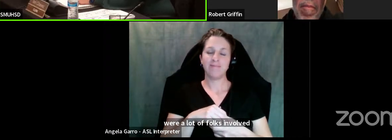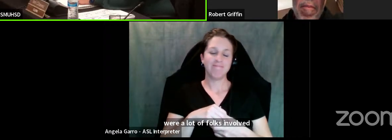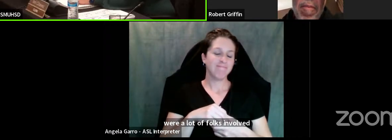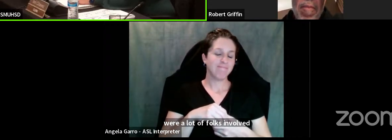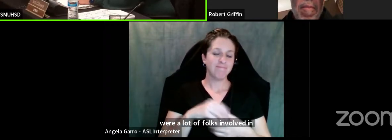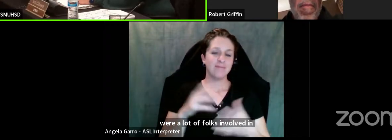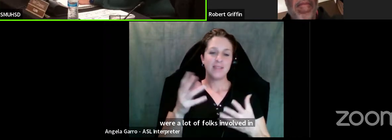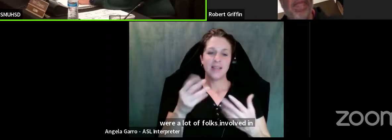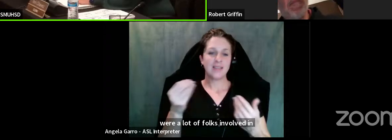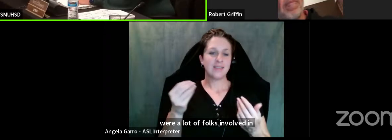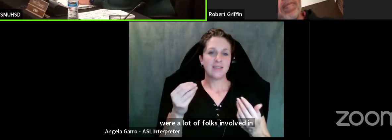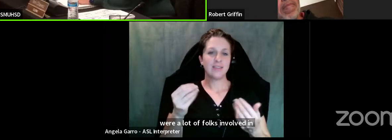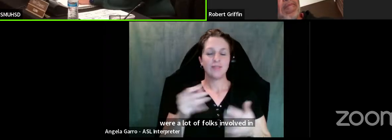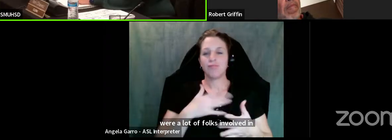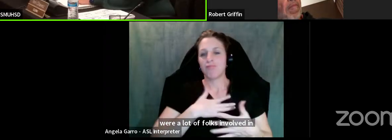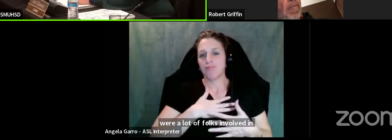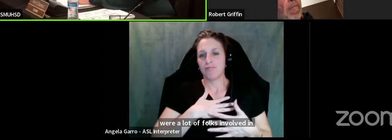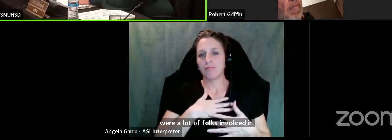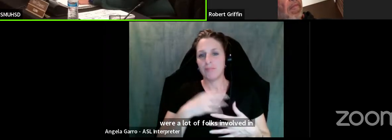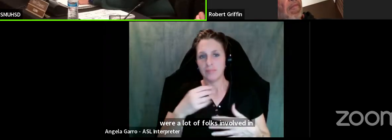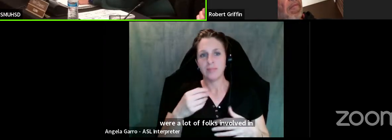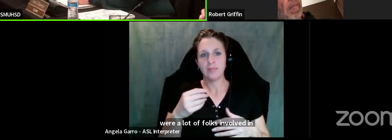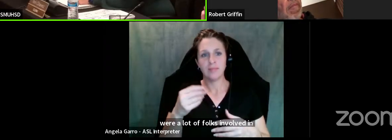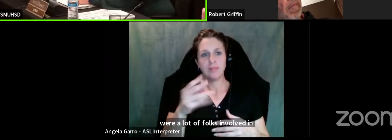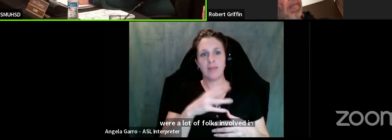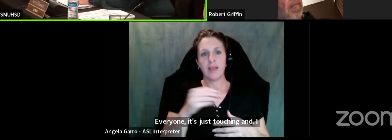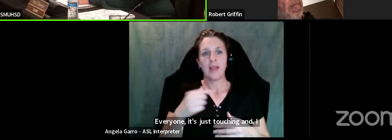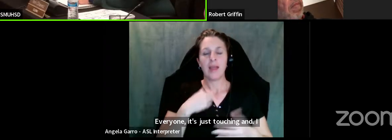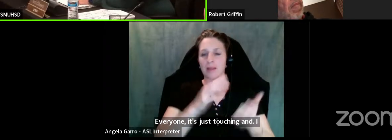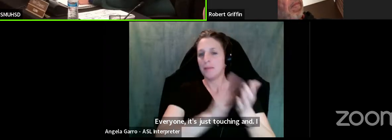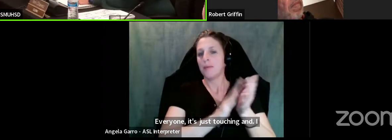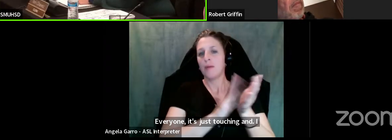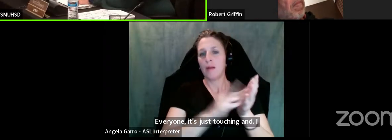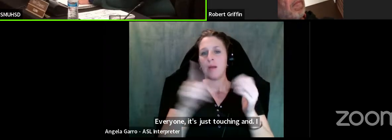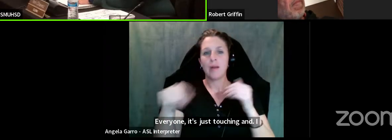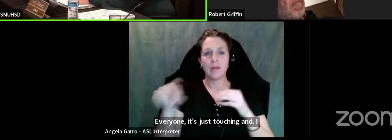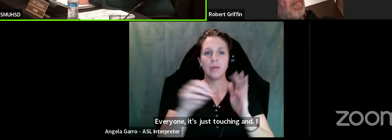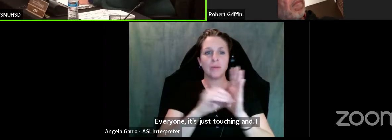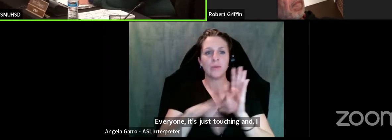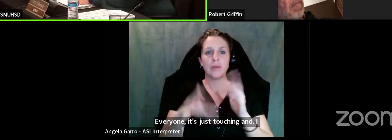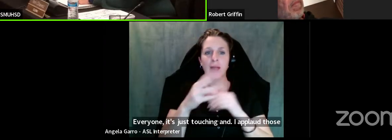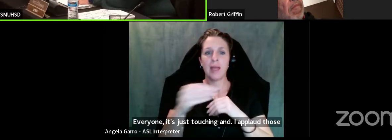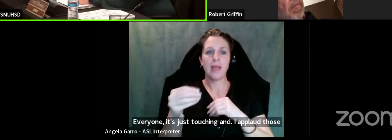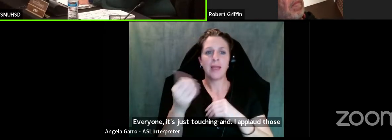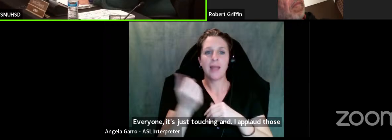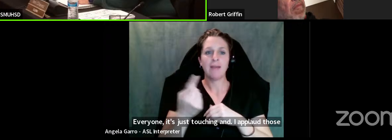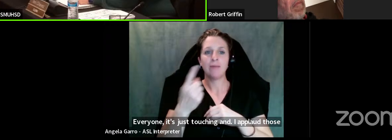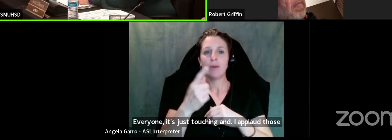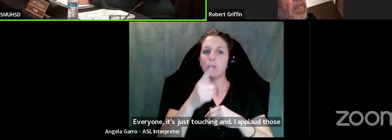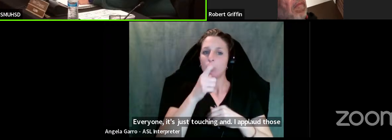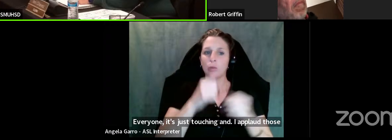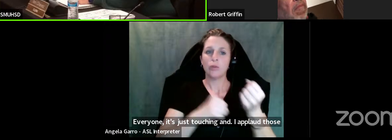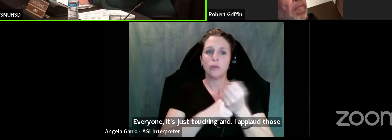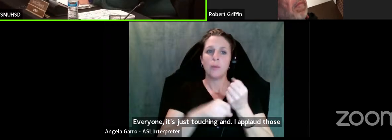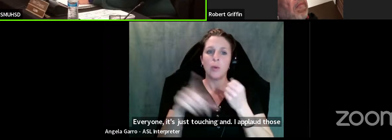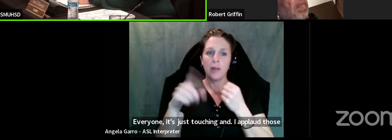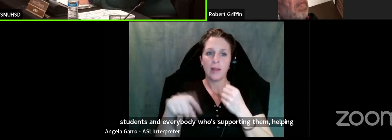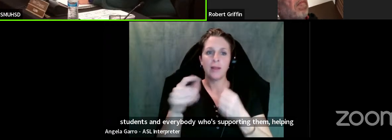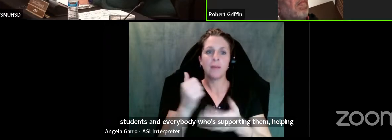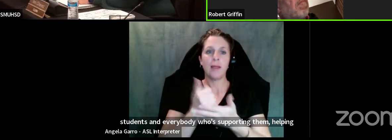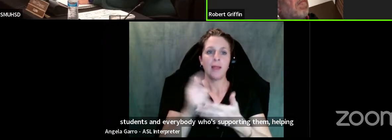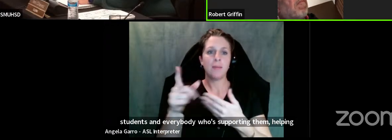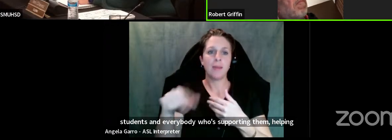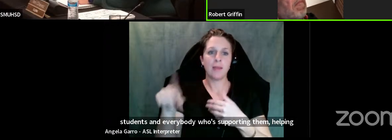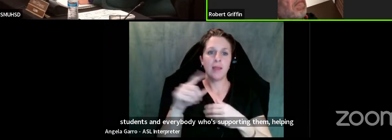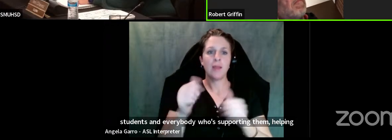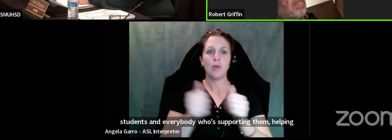everyone, it's just touching, and I applaud those students and everybody who's supporting them, helping them